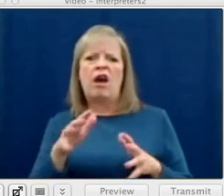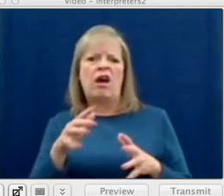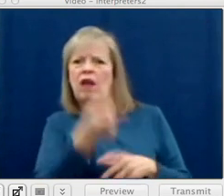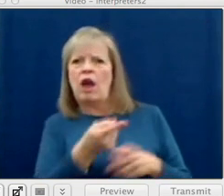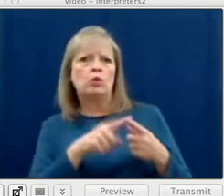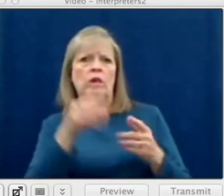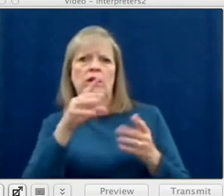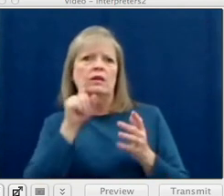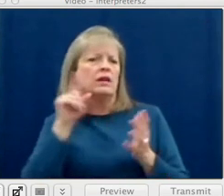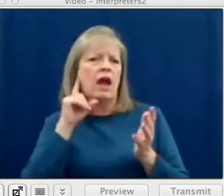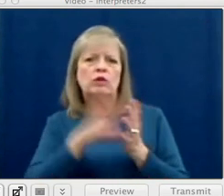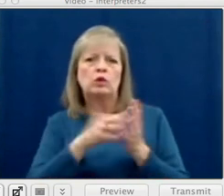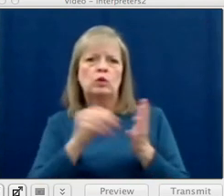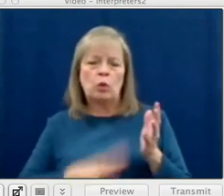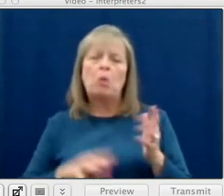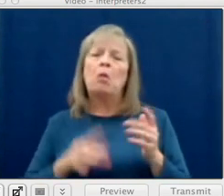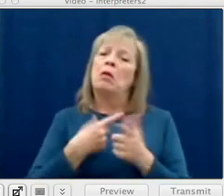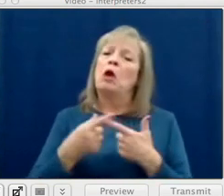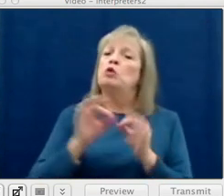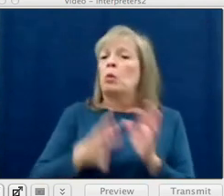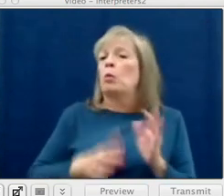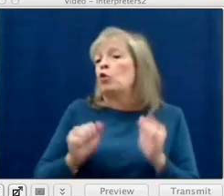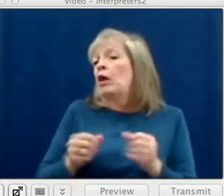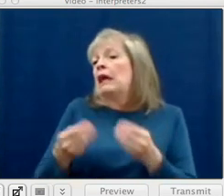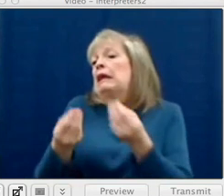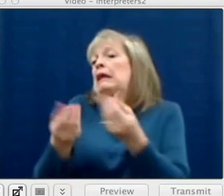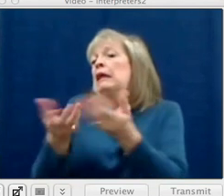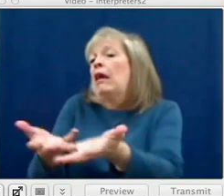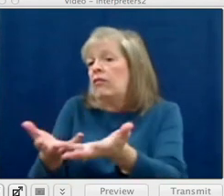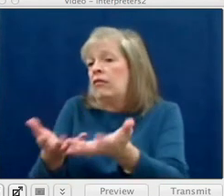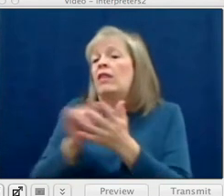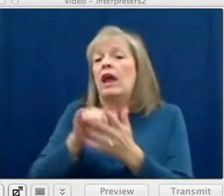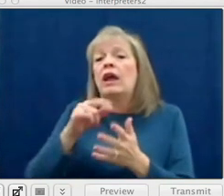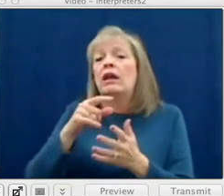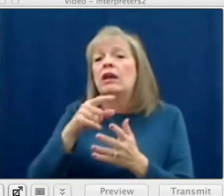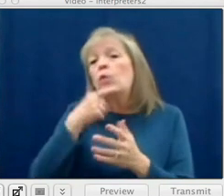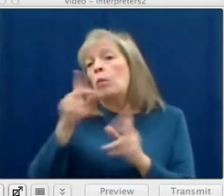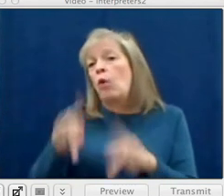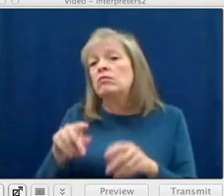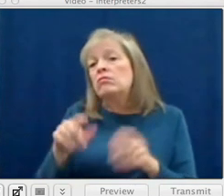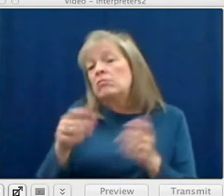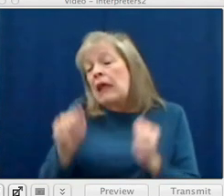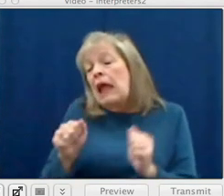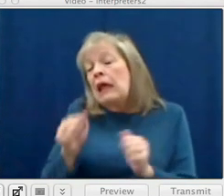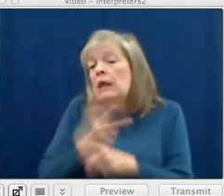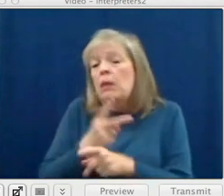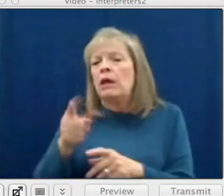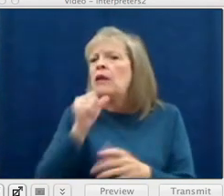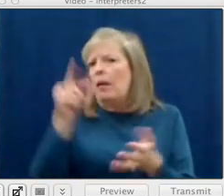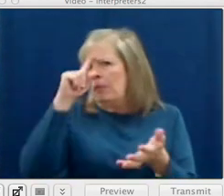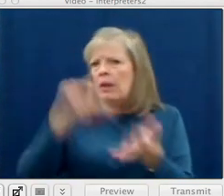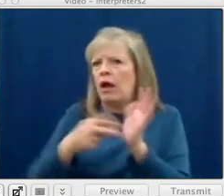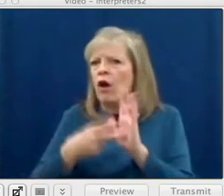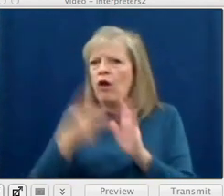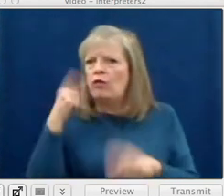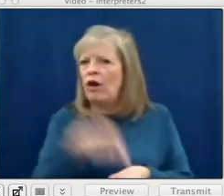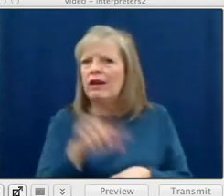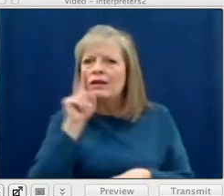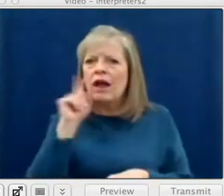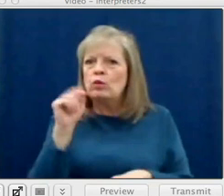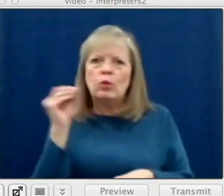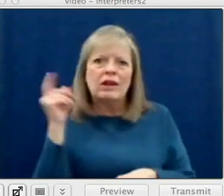a chance to keep his intention. Isn't that nice? I like this is again somebody else's work. Nice work. The next bullet point